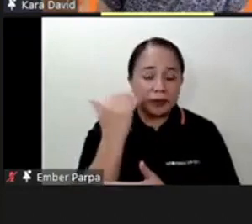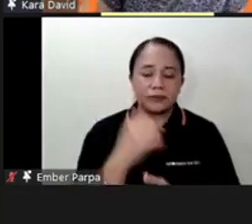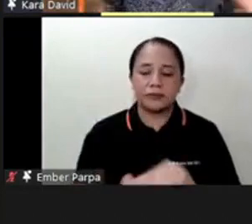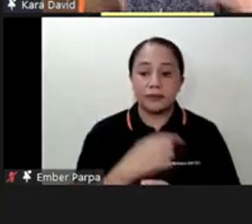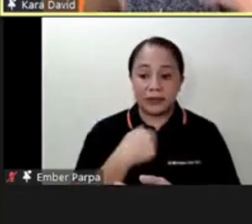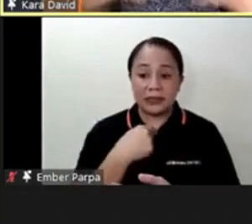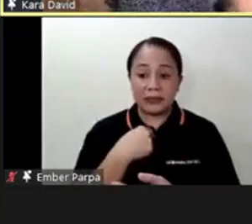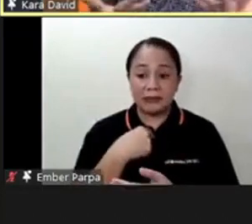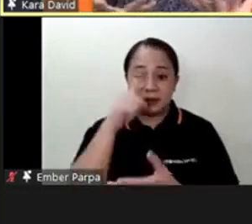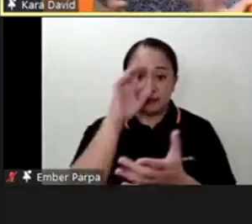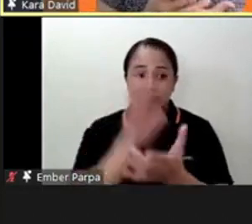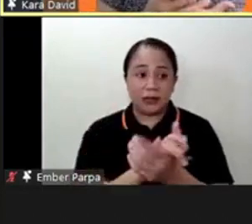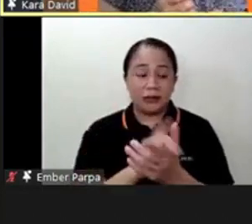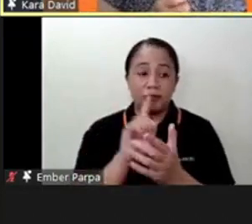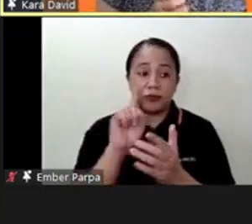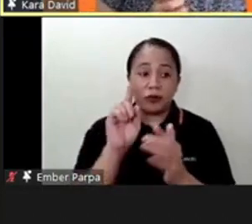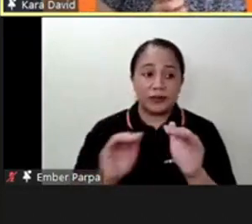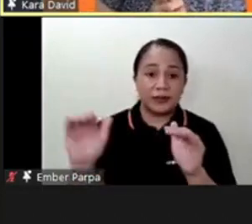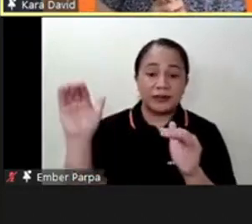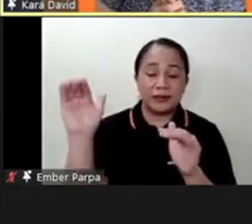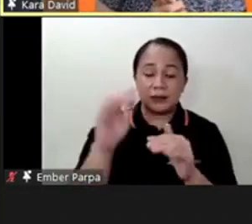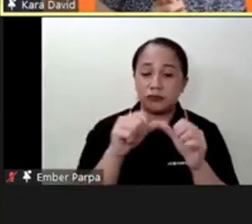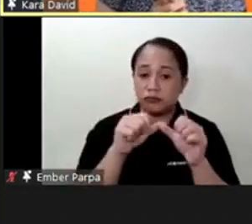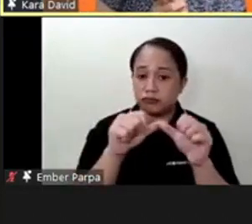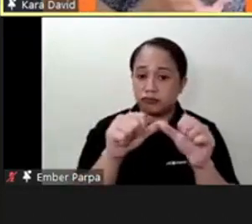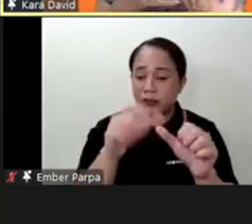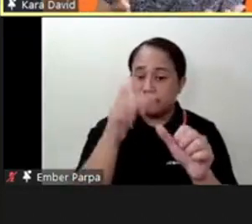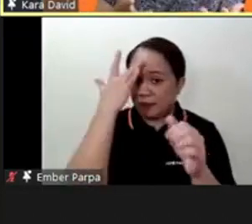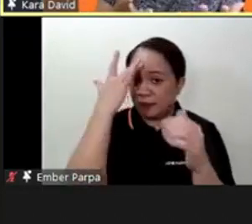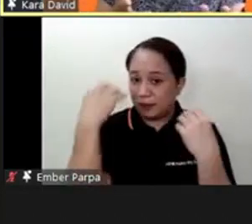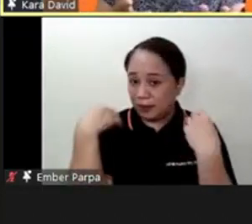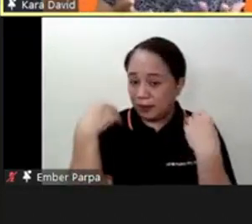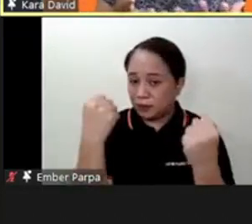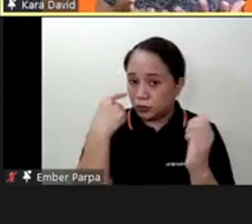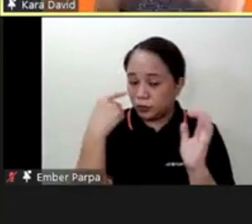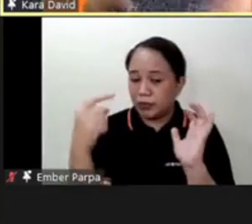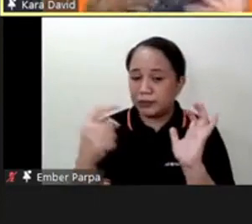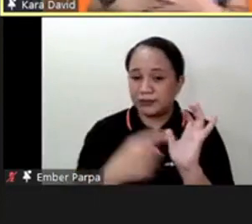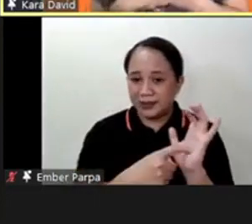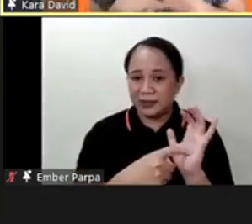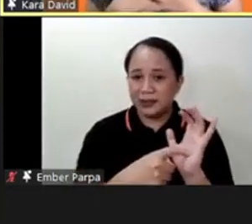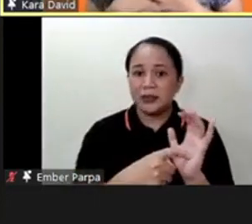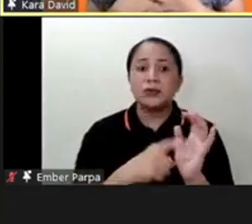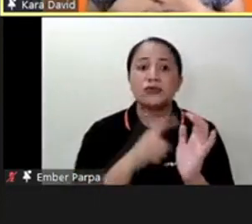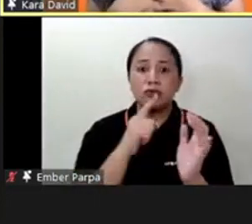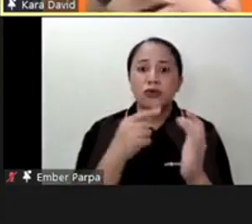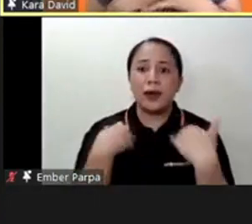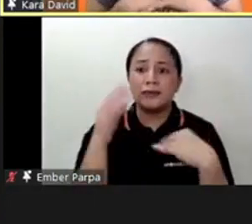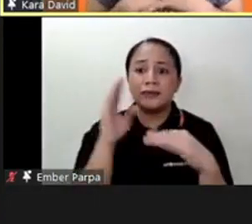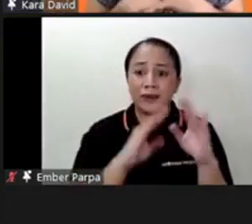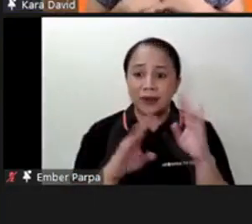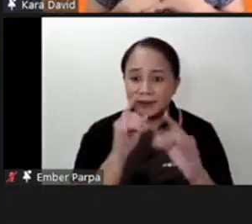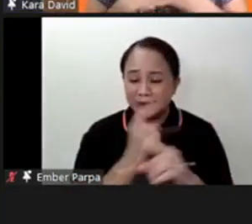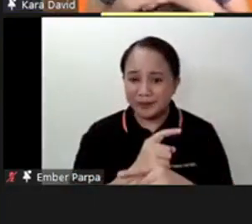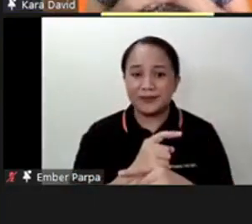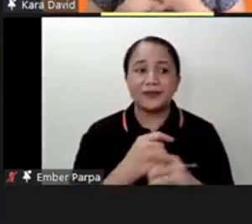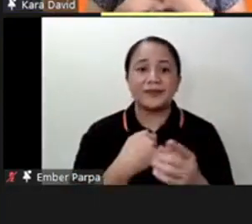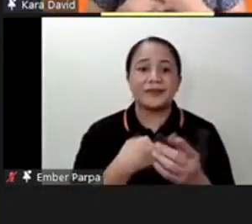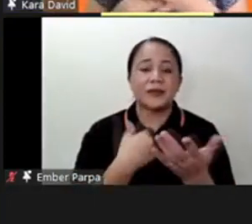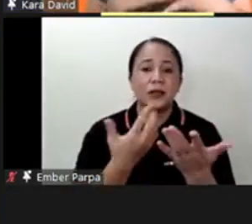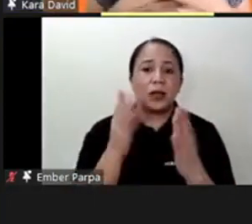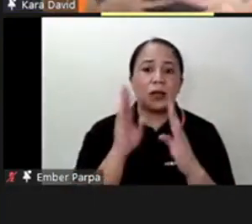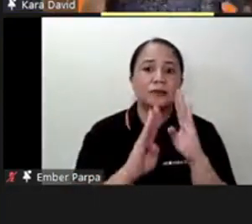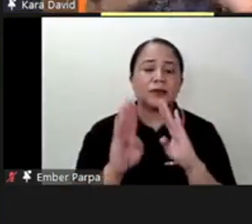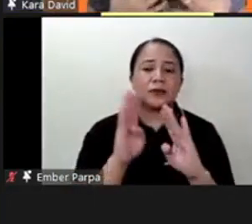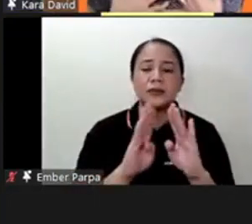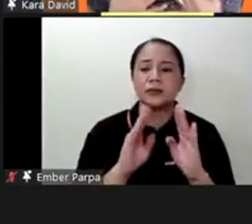naniniwala ako na ang unang hakbang sa pagpapanatili ng ating mental health is to recognize that we have a problem. To admit that we have a problem